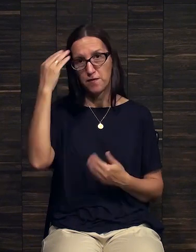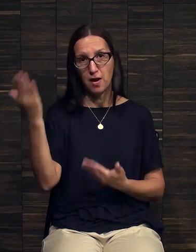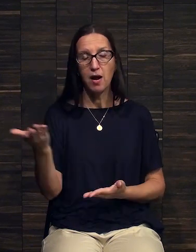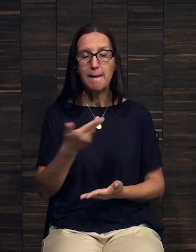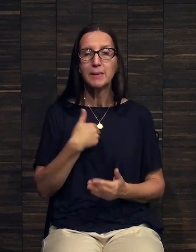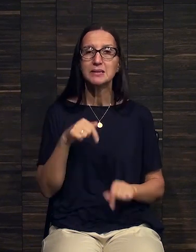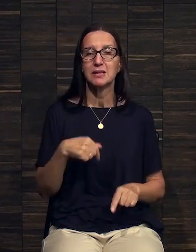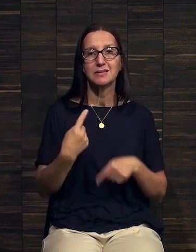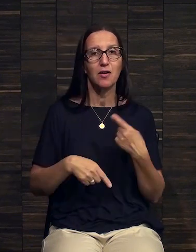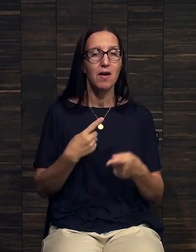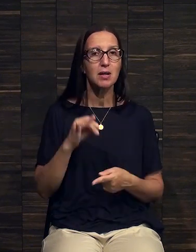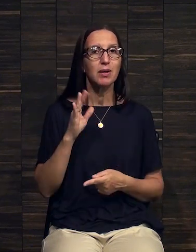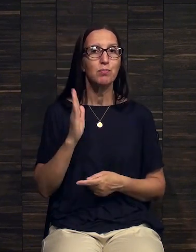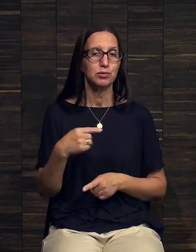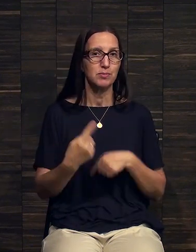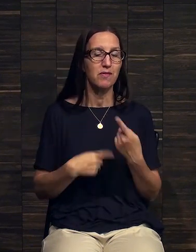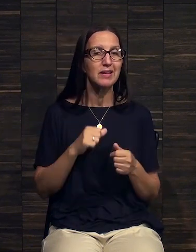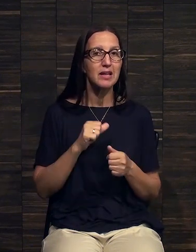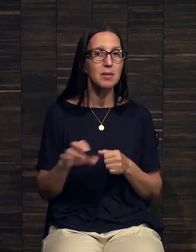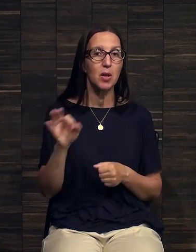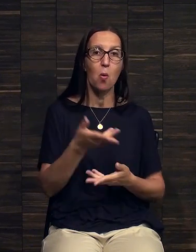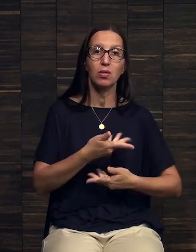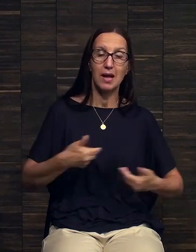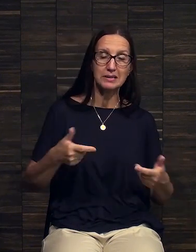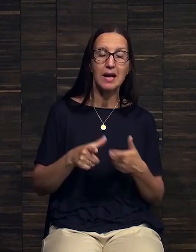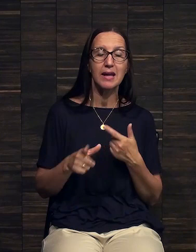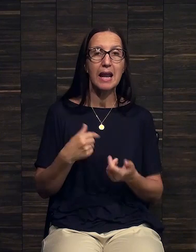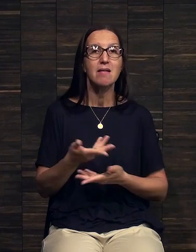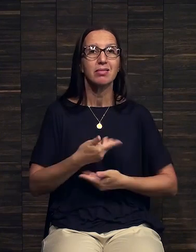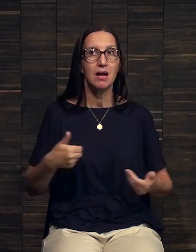enemy stands for. We will be talking